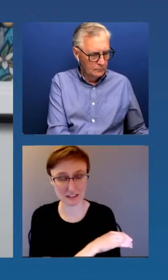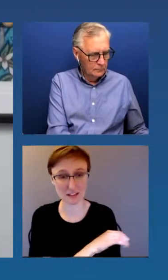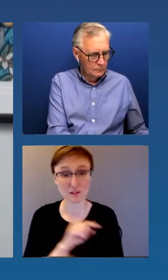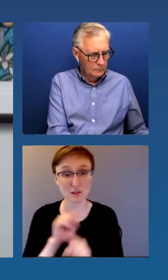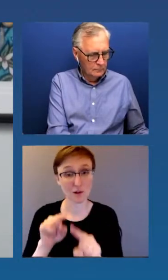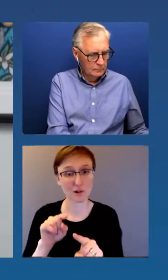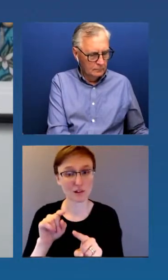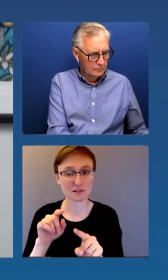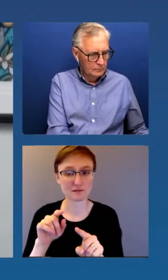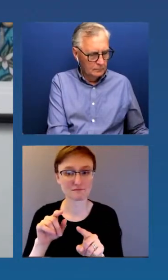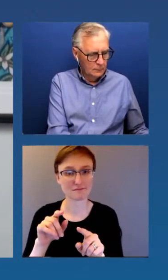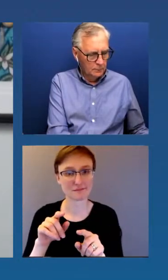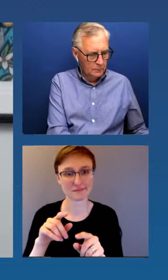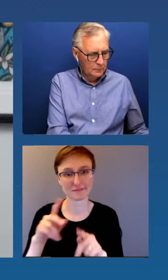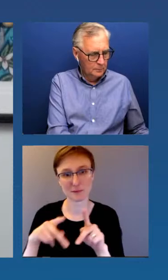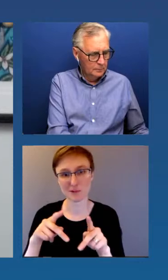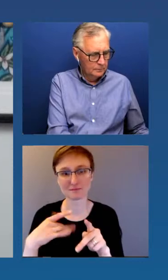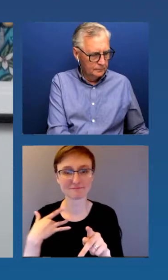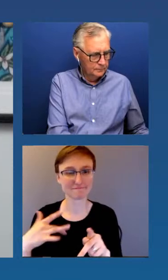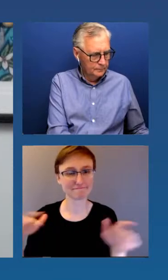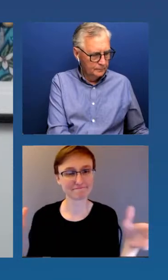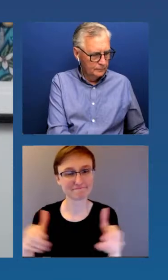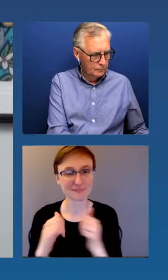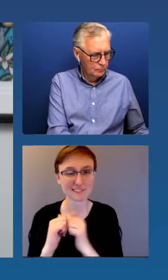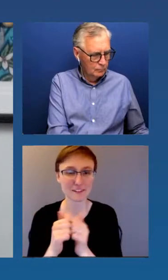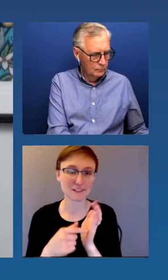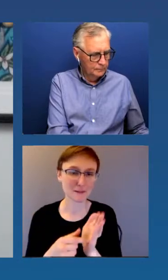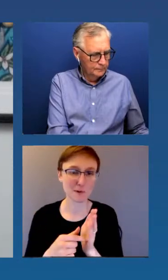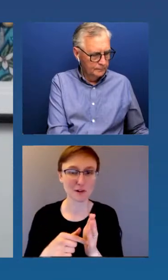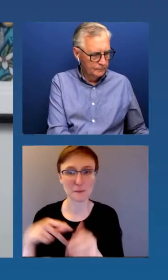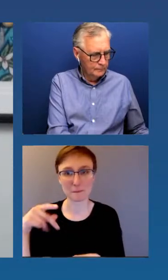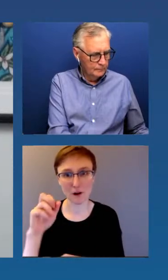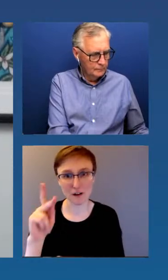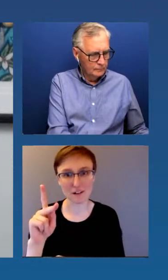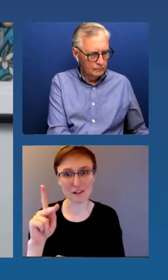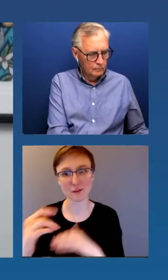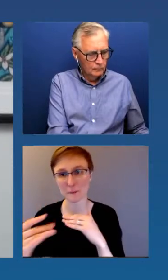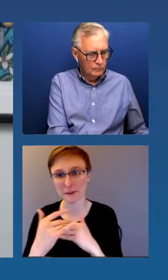a park, a beach, places like that, to help boost vaccination moving forward?